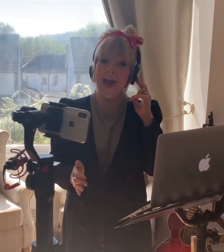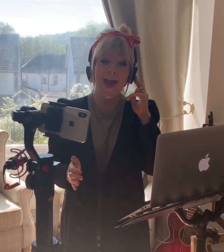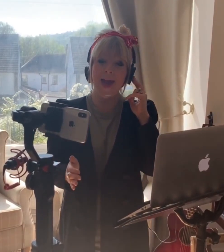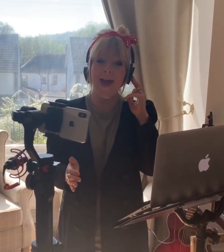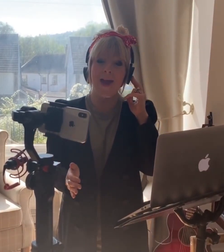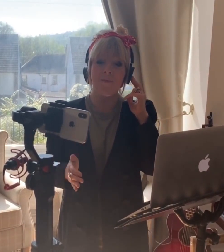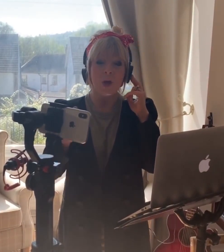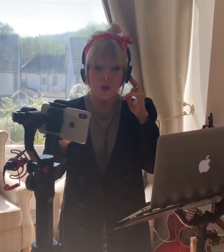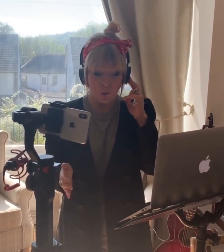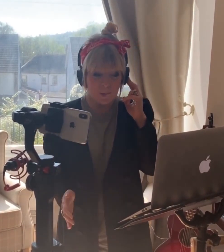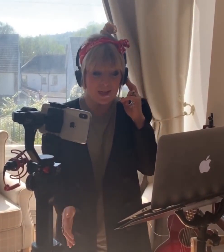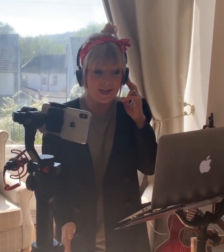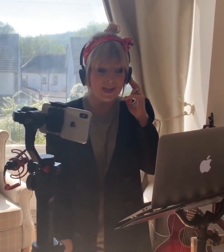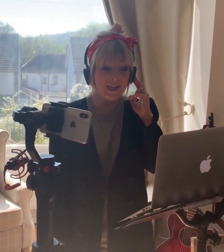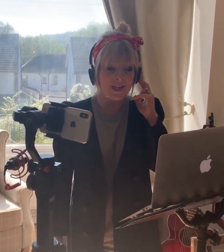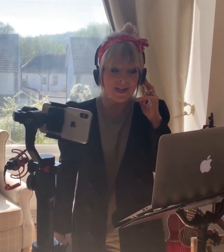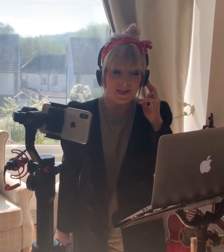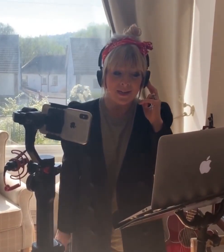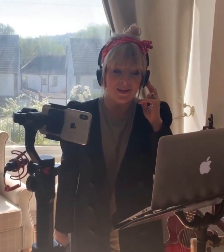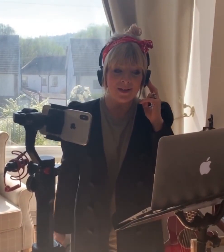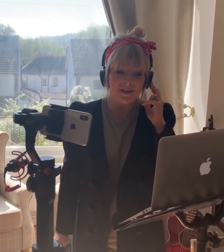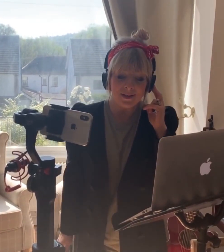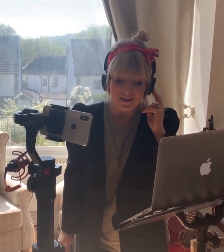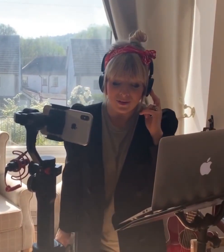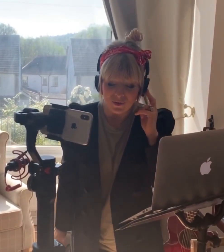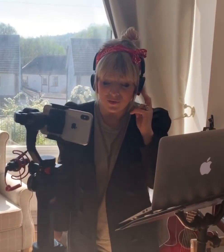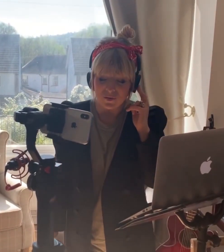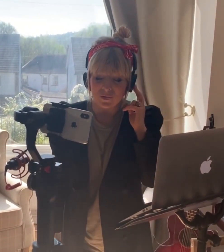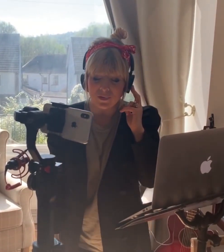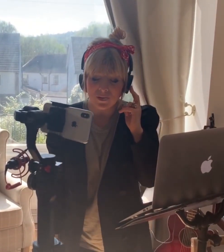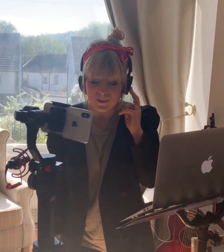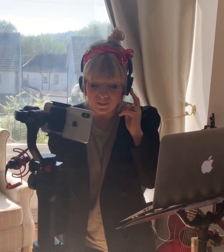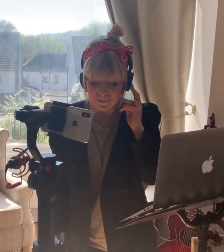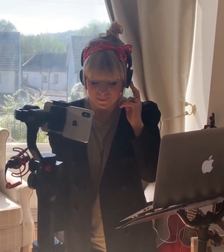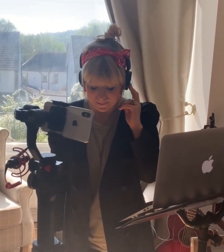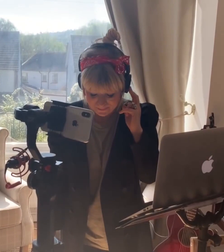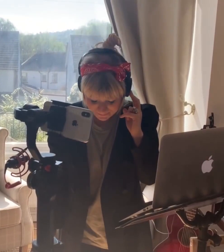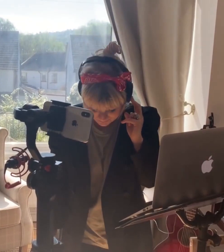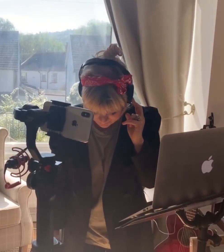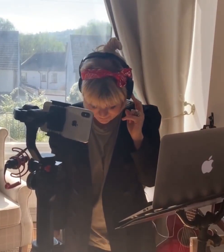and give you peace.